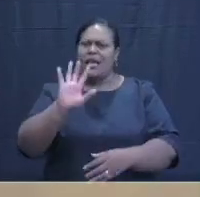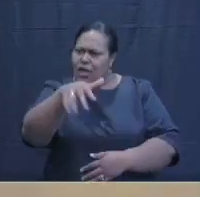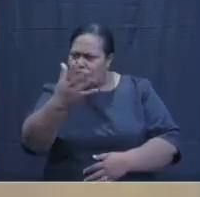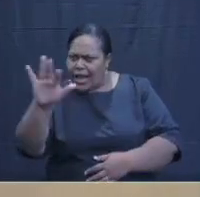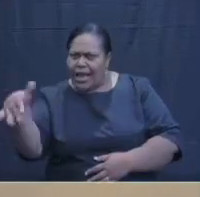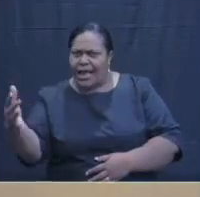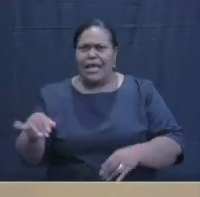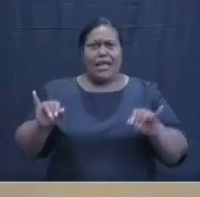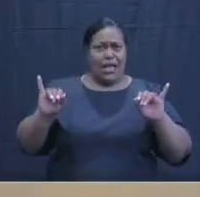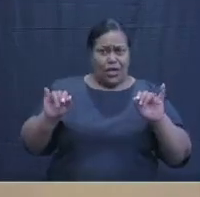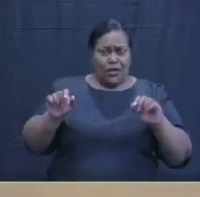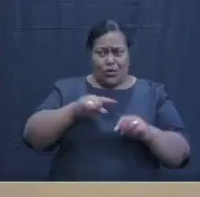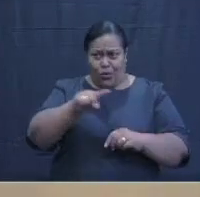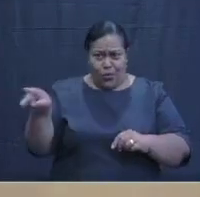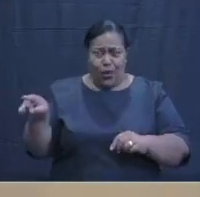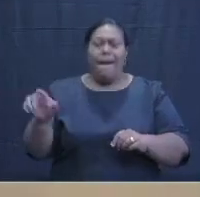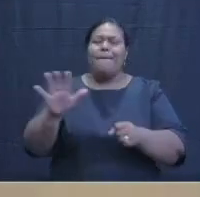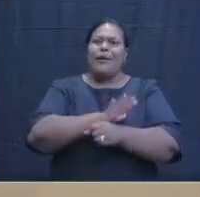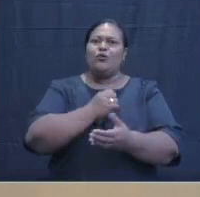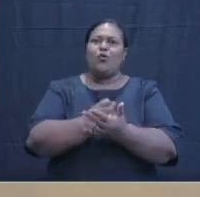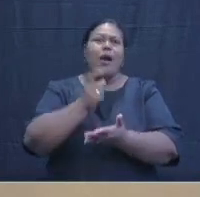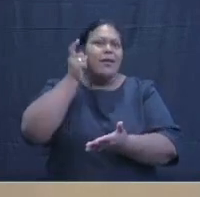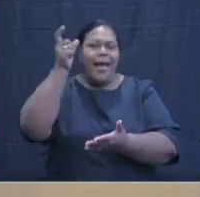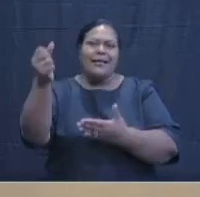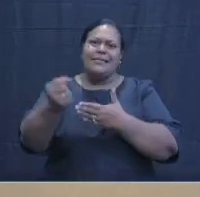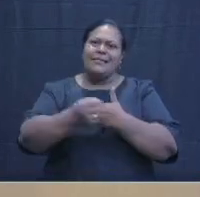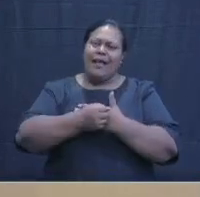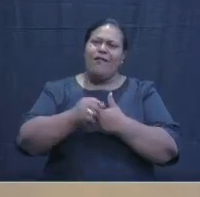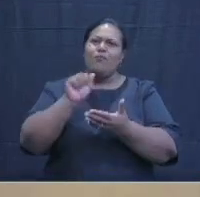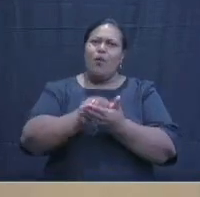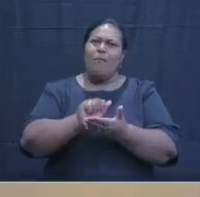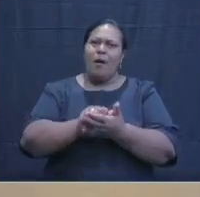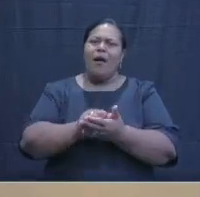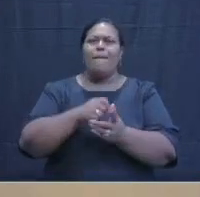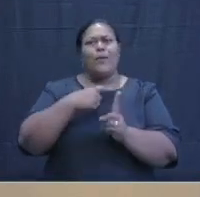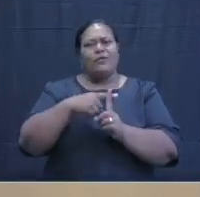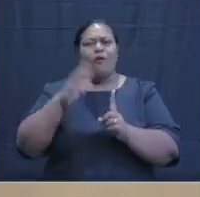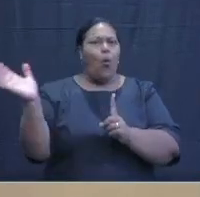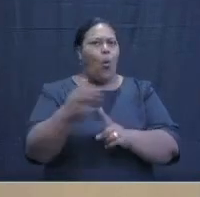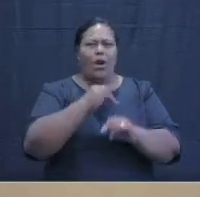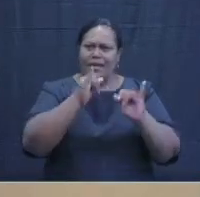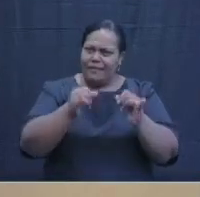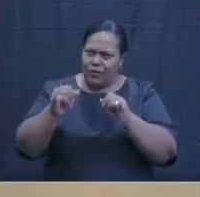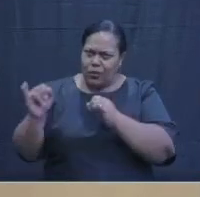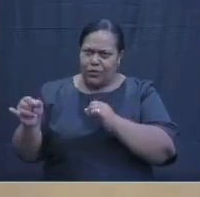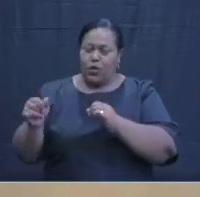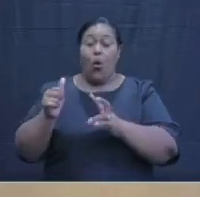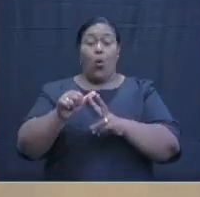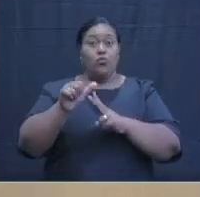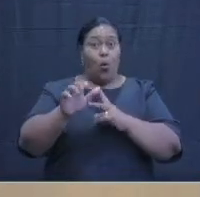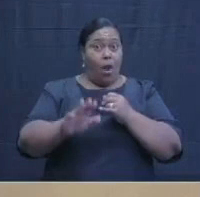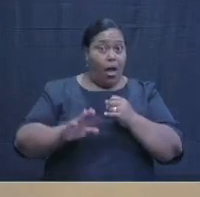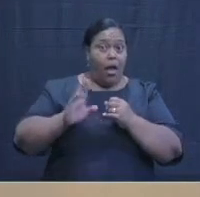that treatments are safe and effective for all individuals. Last but not least, we